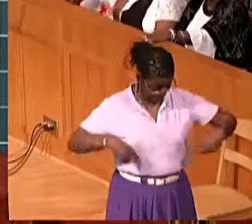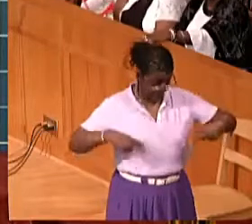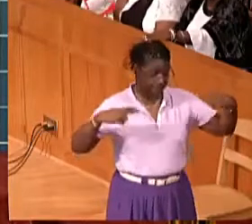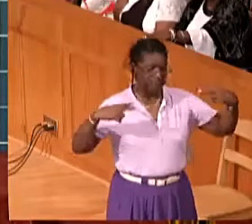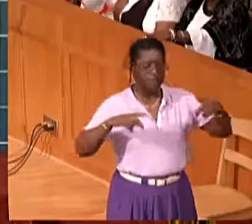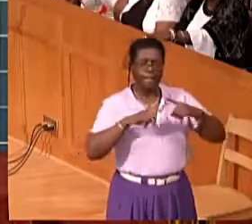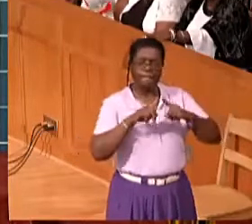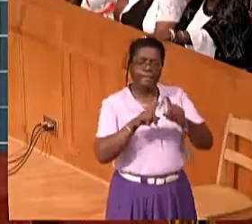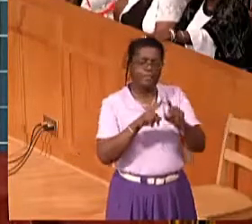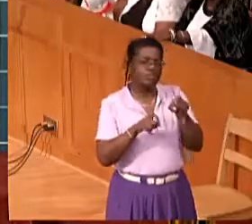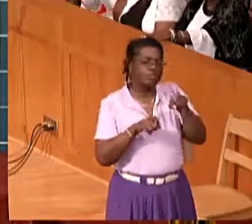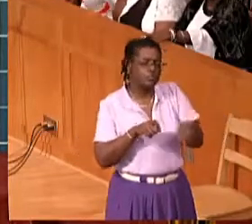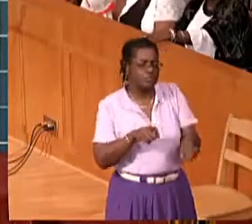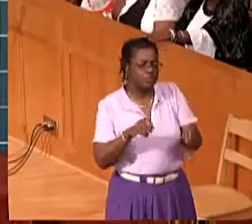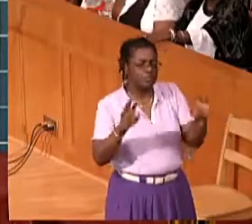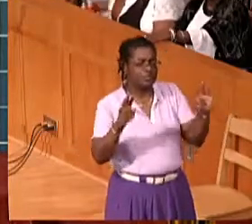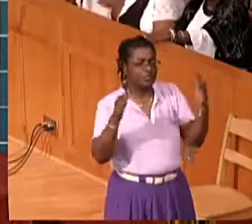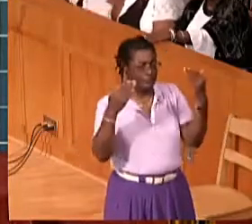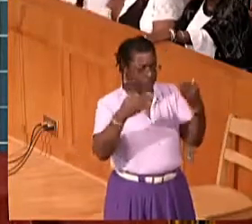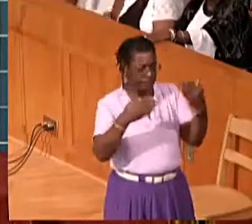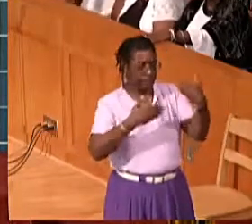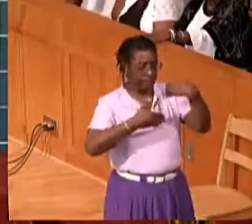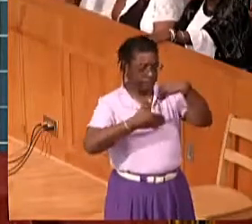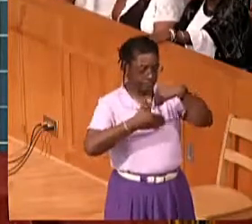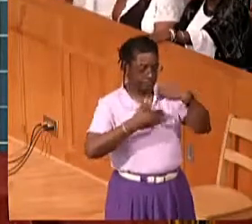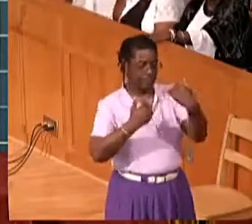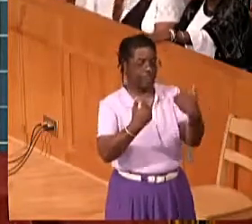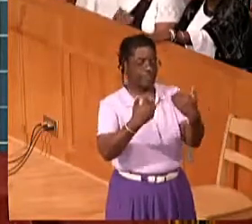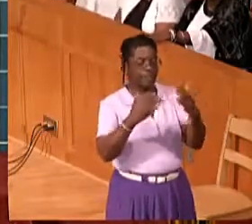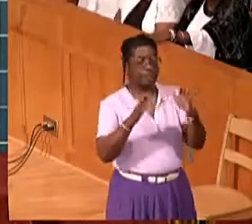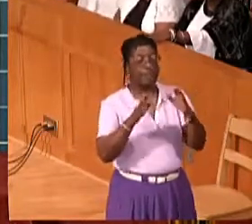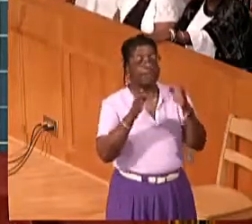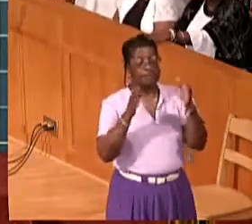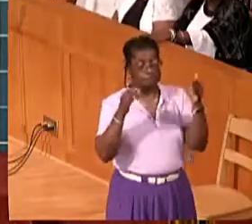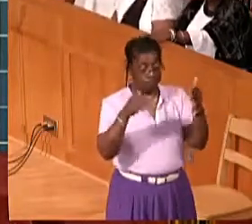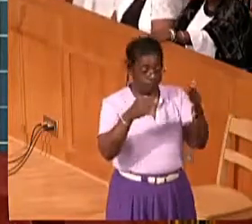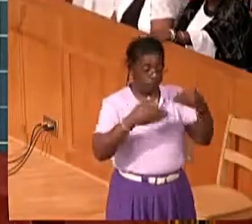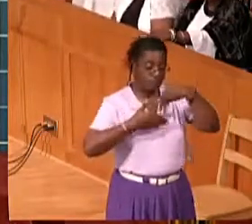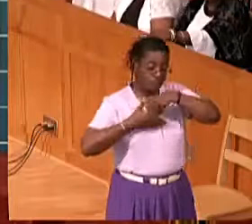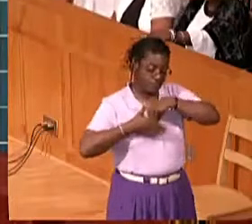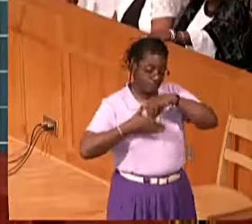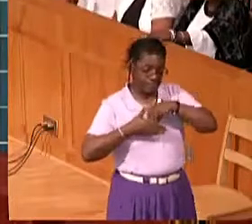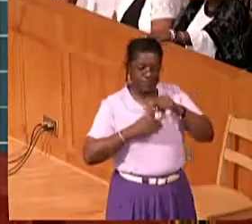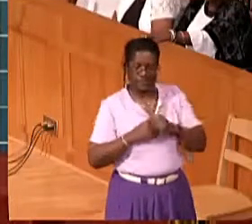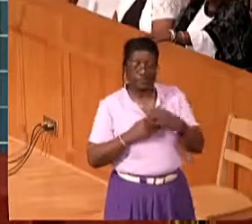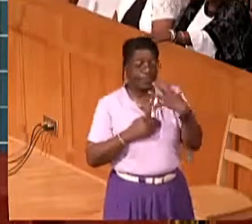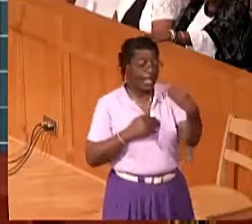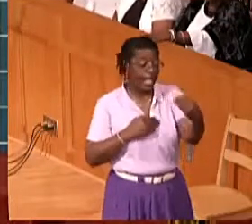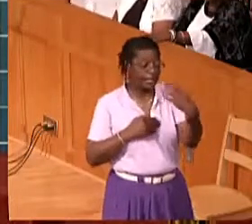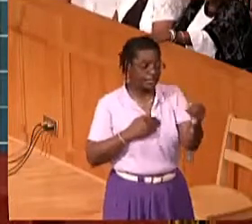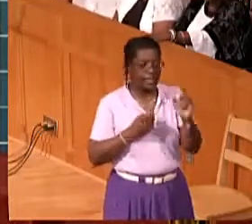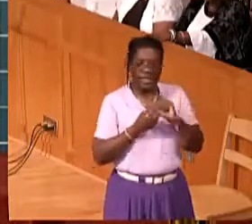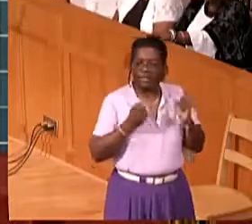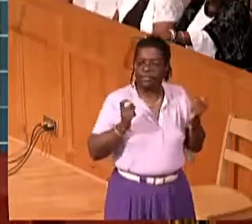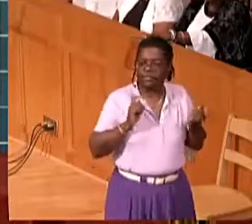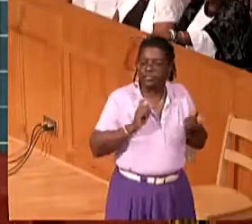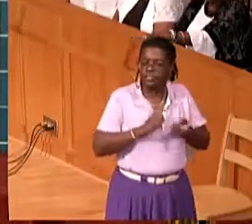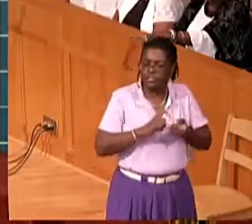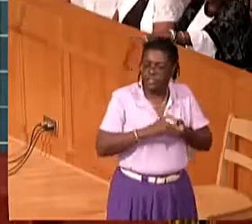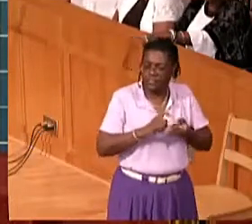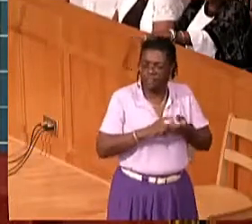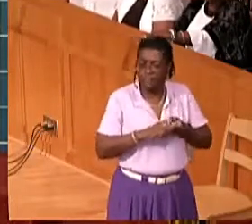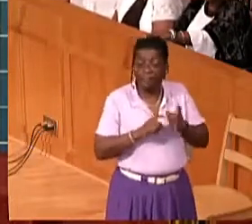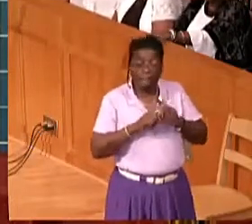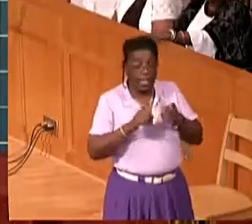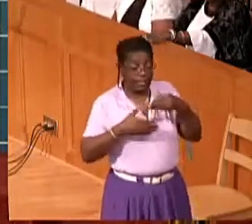always outrun Mother Nature. Come on, help me. What's on the outside is going to change. But bump somebody close to you and say it's an